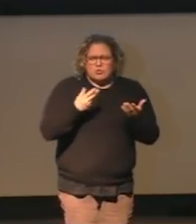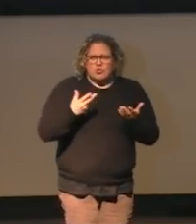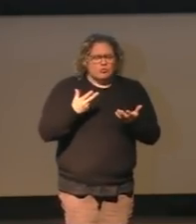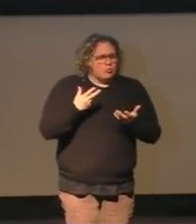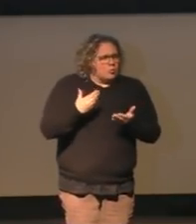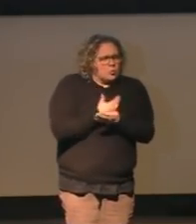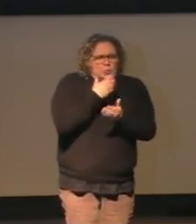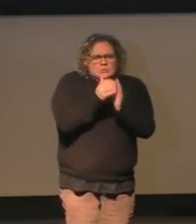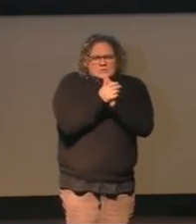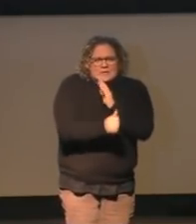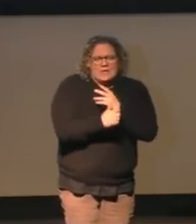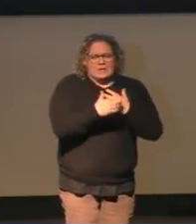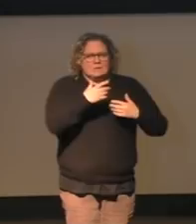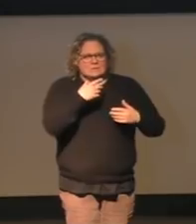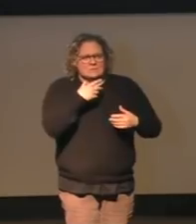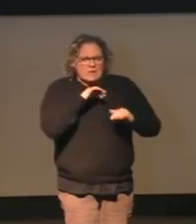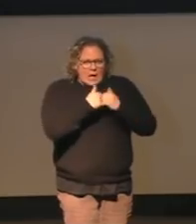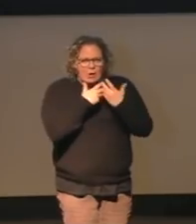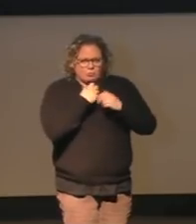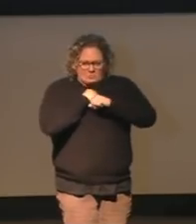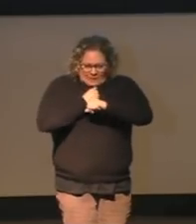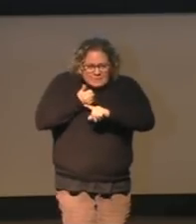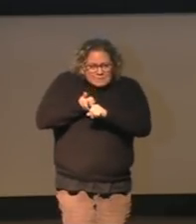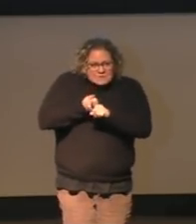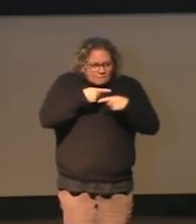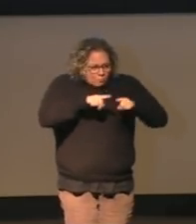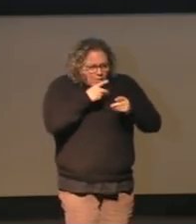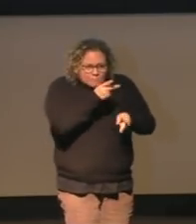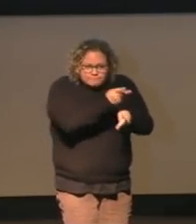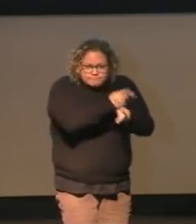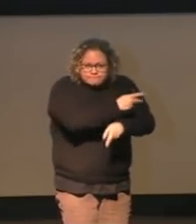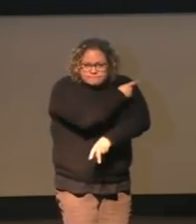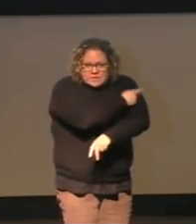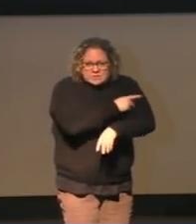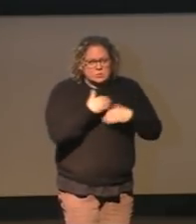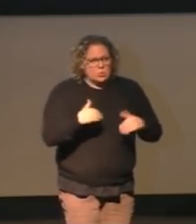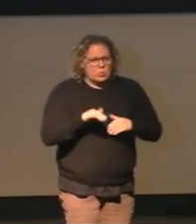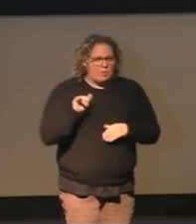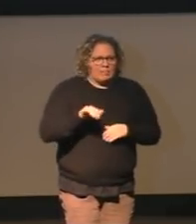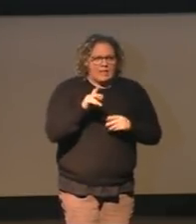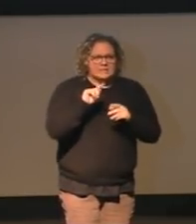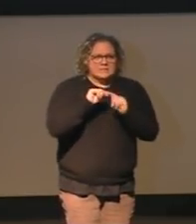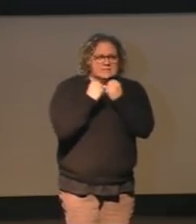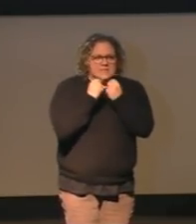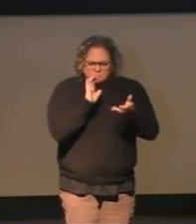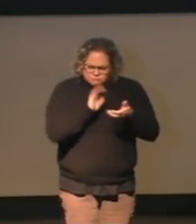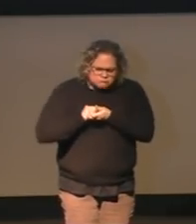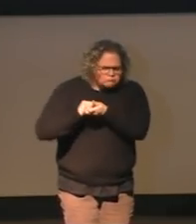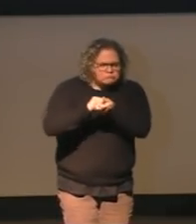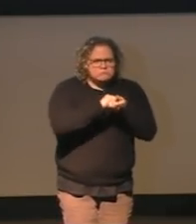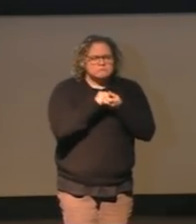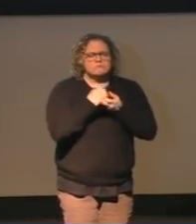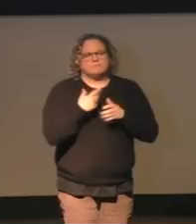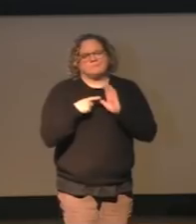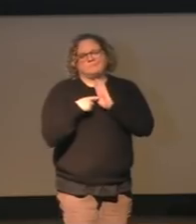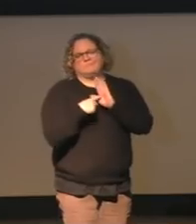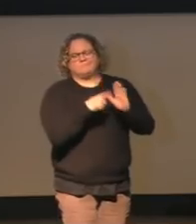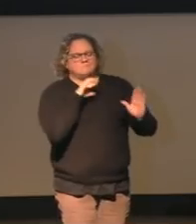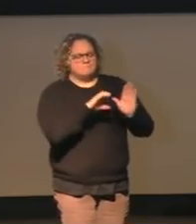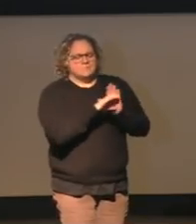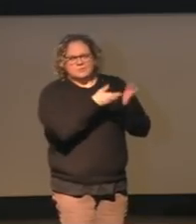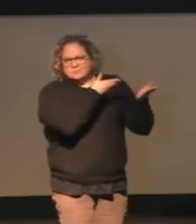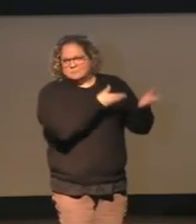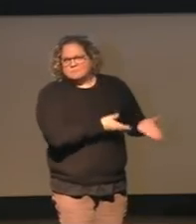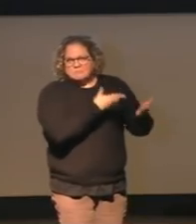proning patients, and they really function as a high-functioning team. These are just some examples and pictures of them learning